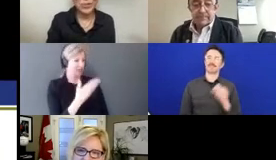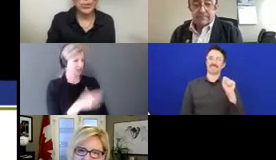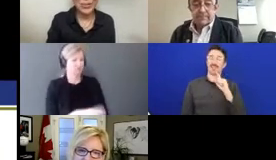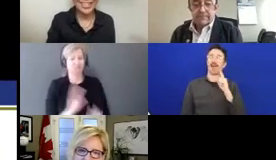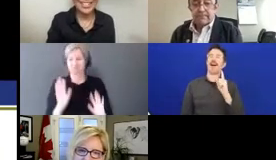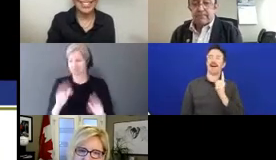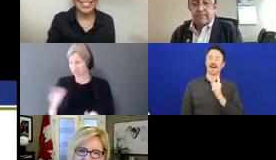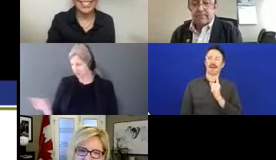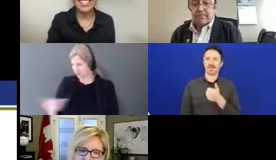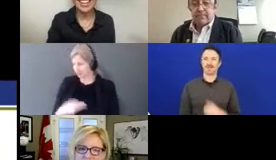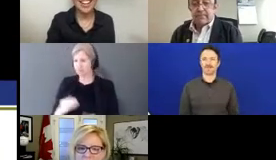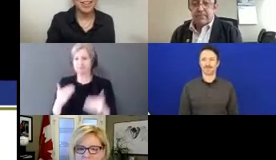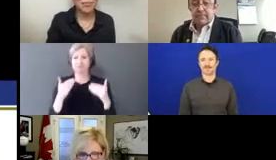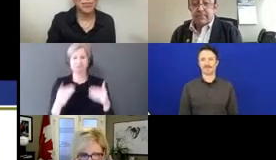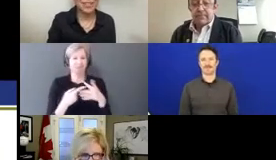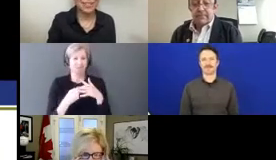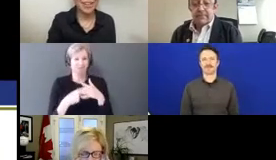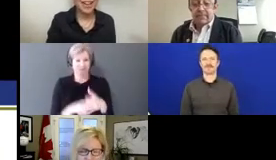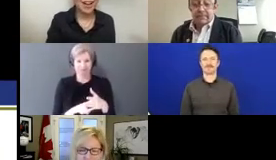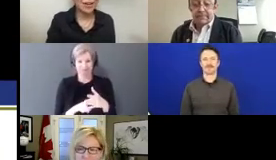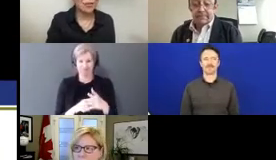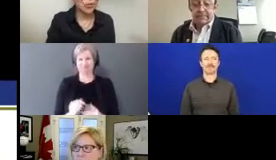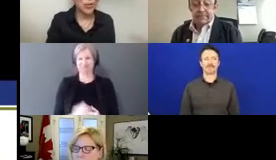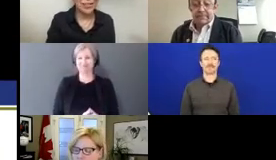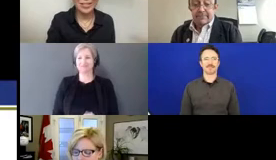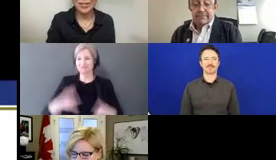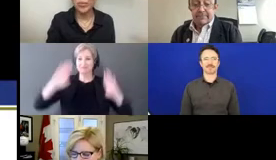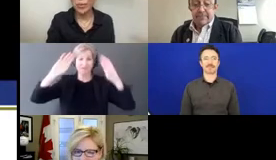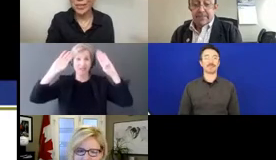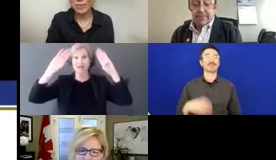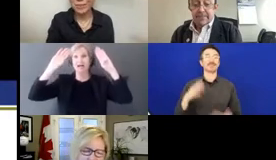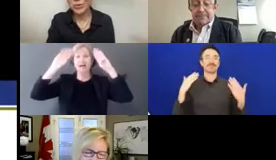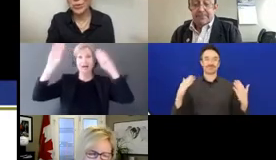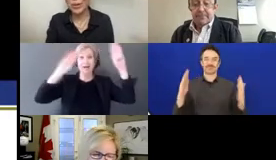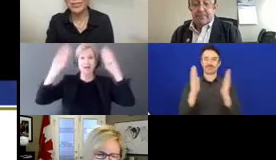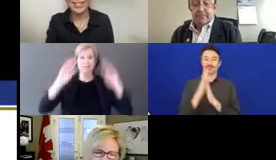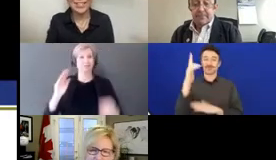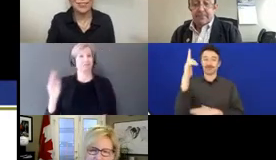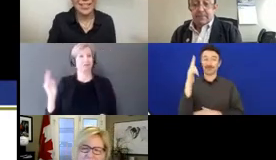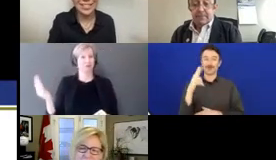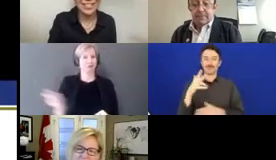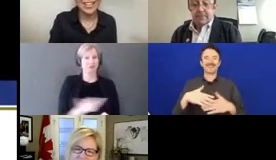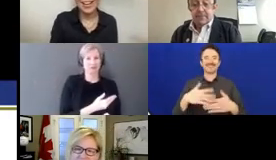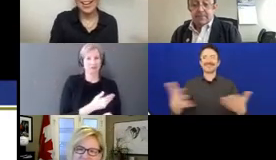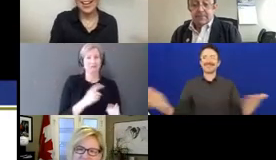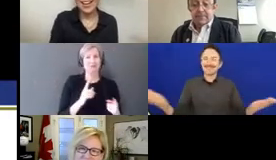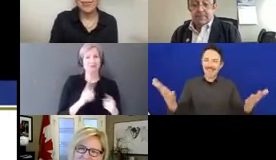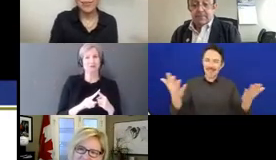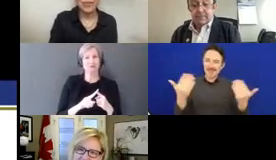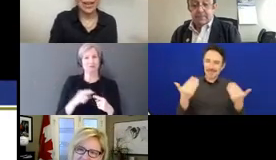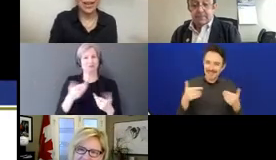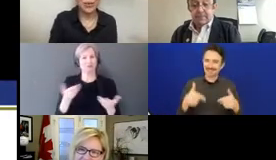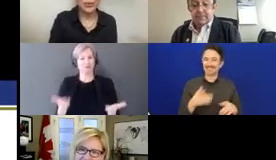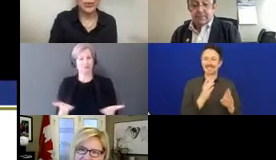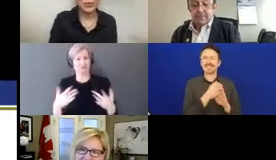Okay, so we'll get started. Hi, everyone. Welcome to our side event.